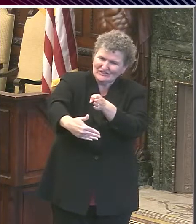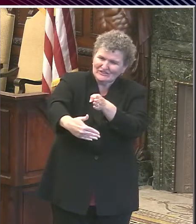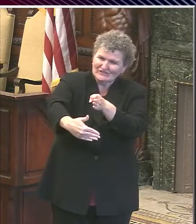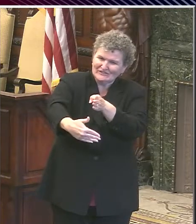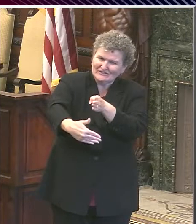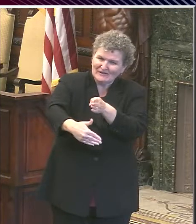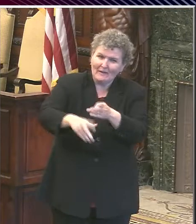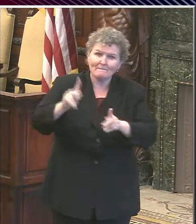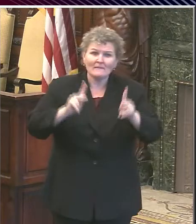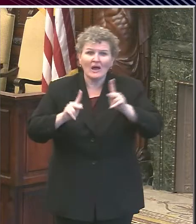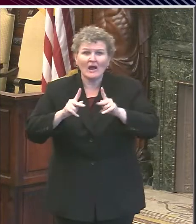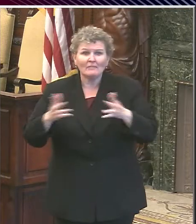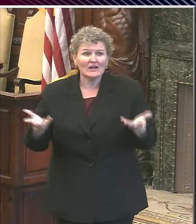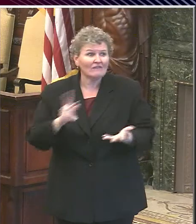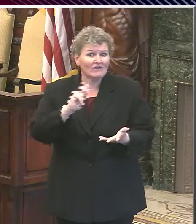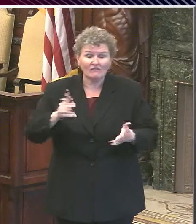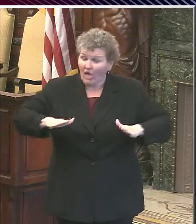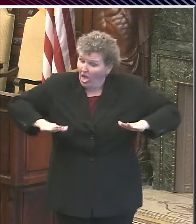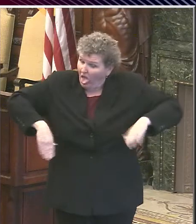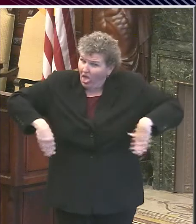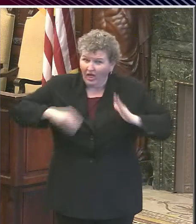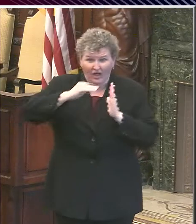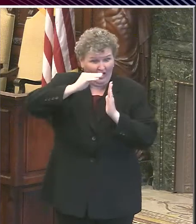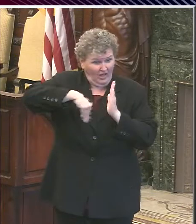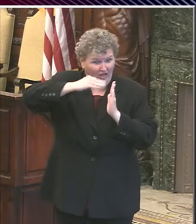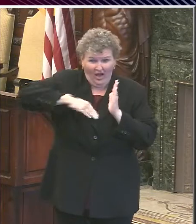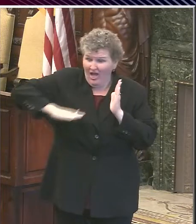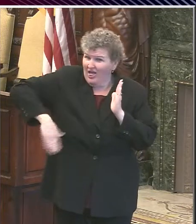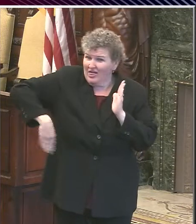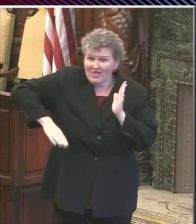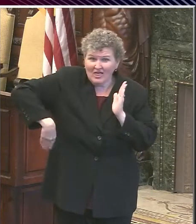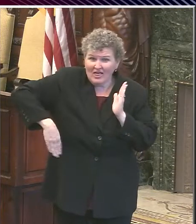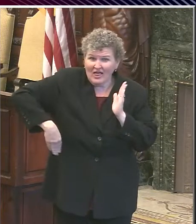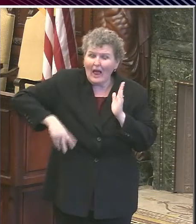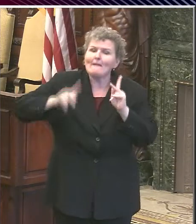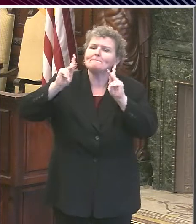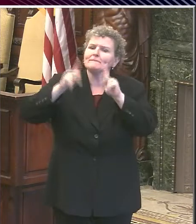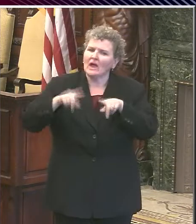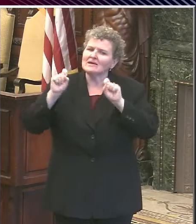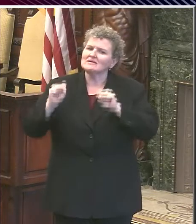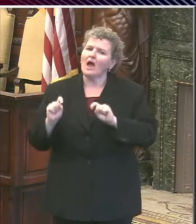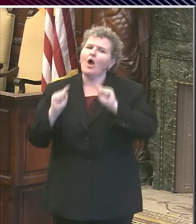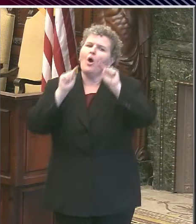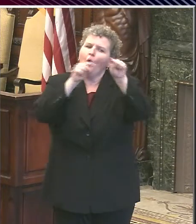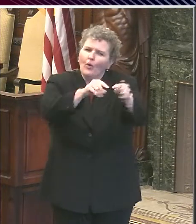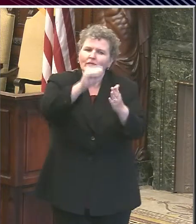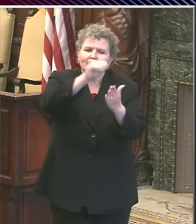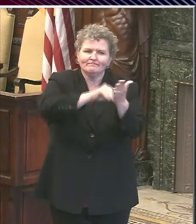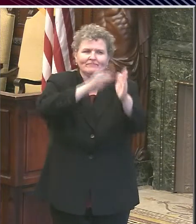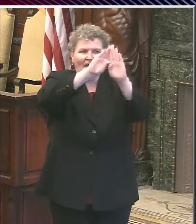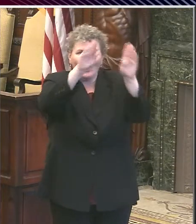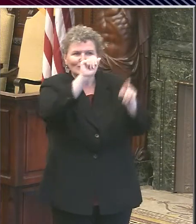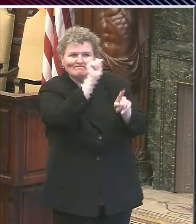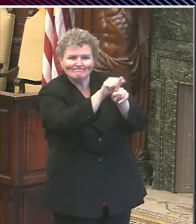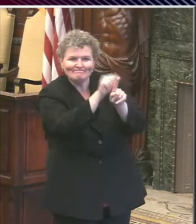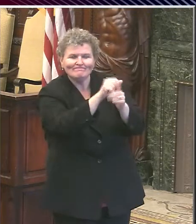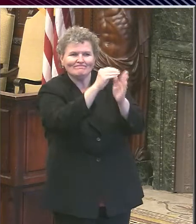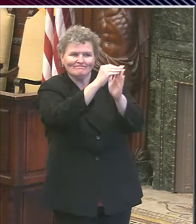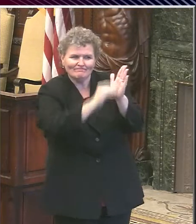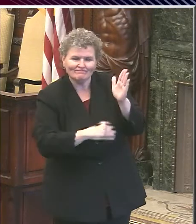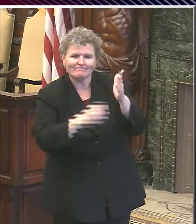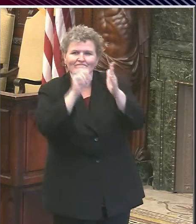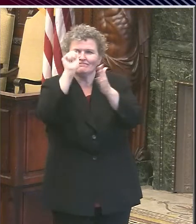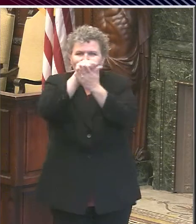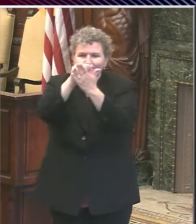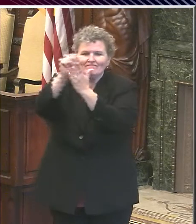census, they can expect the visit of a census taker who will help them to fill out the census. Census takers will wear